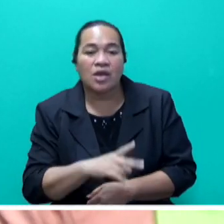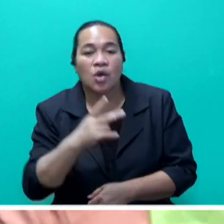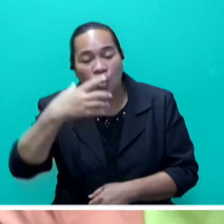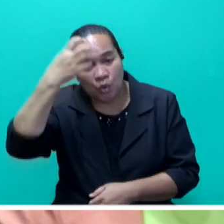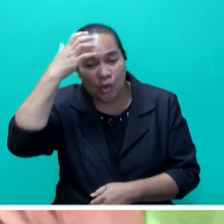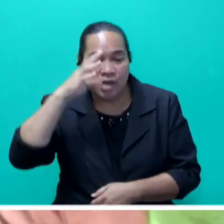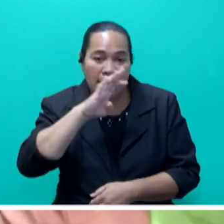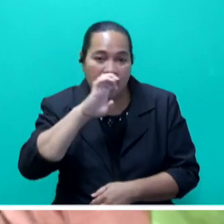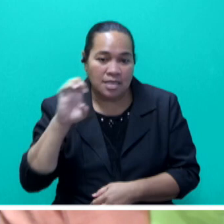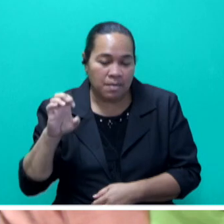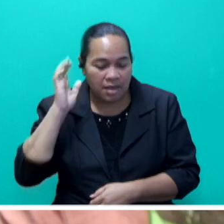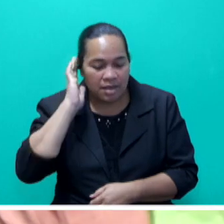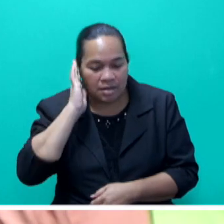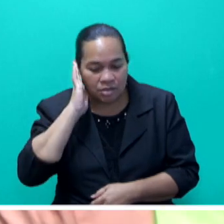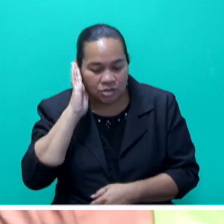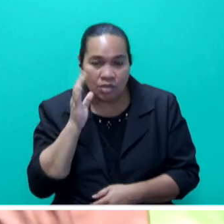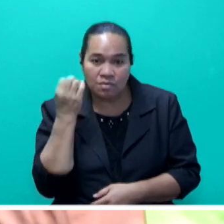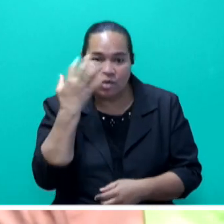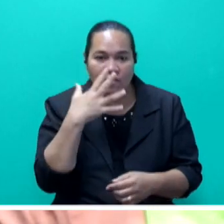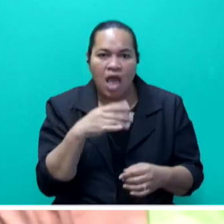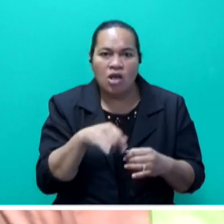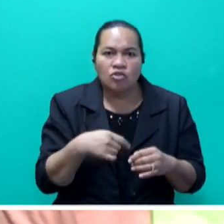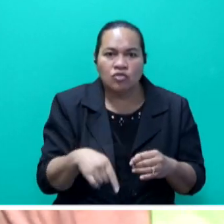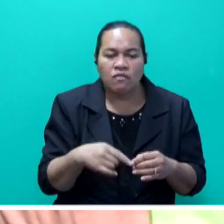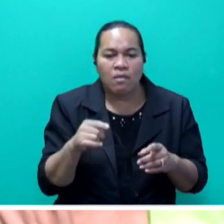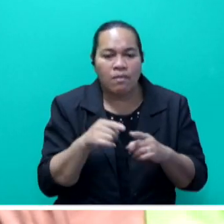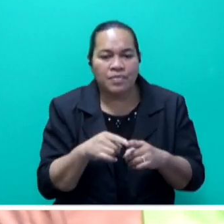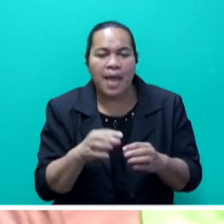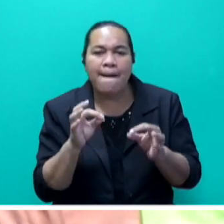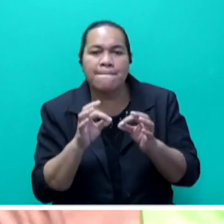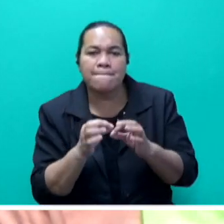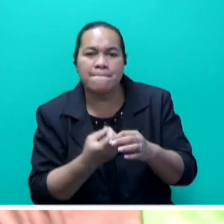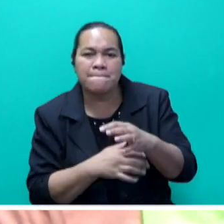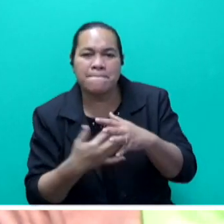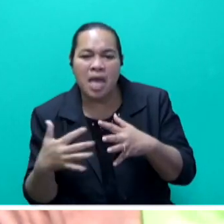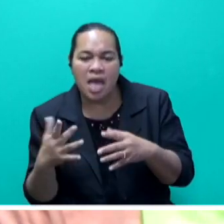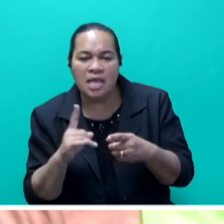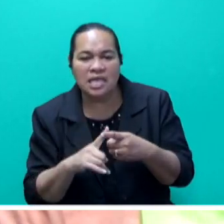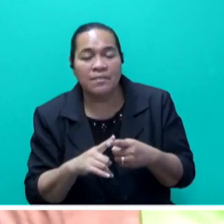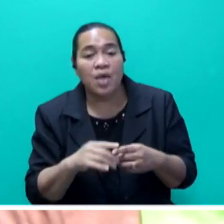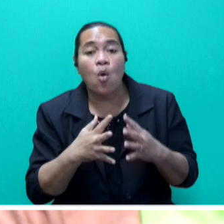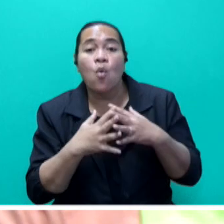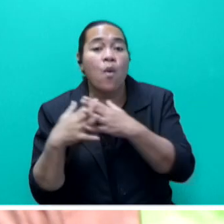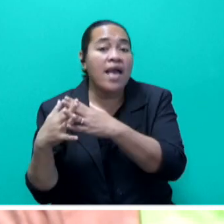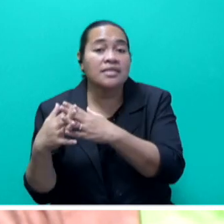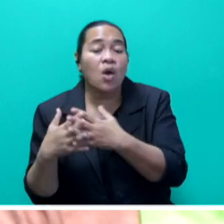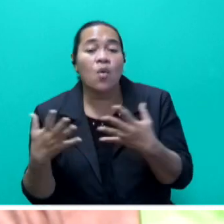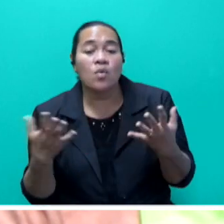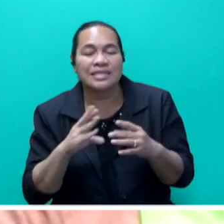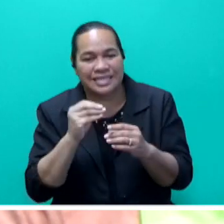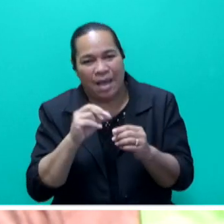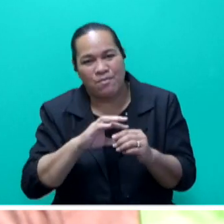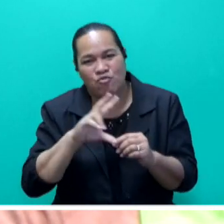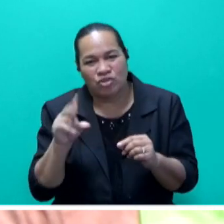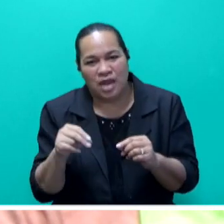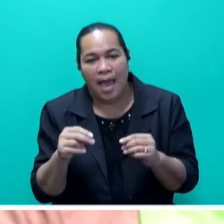of Suva. The Suva Pony Club Crossing, the Mbenga Steel Hill project. In the Western Division, some of the bridges have